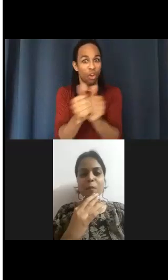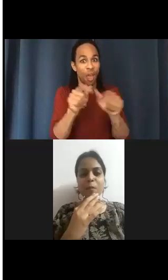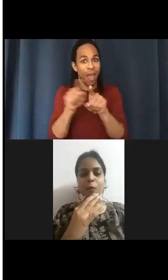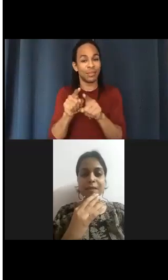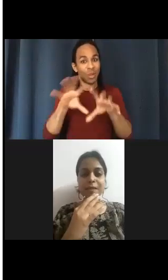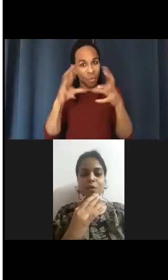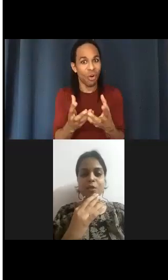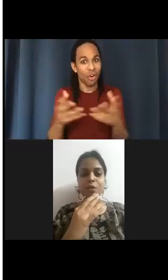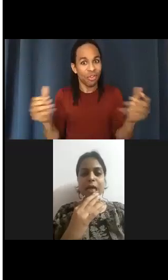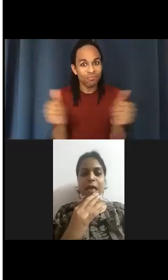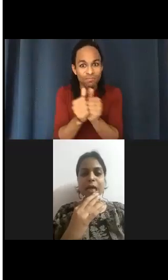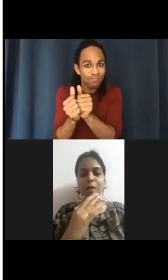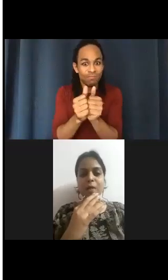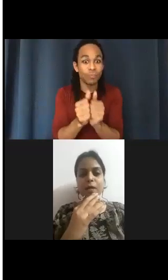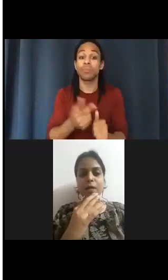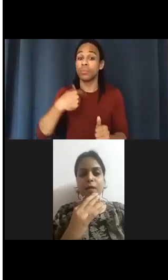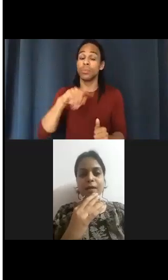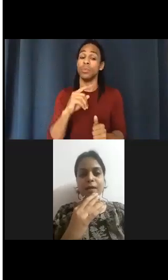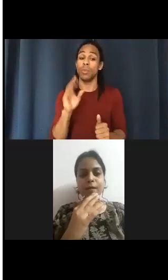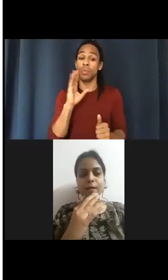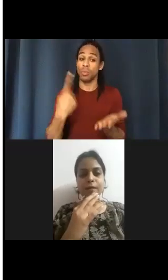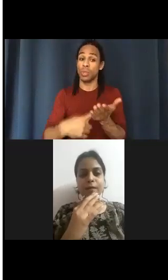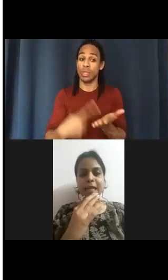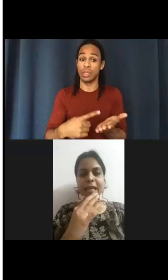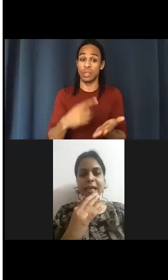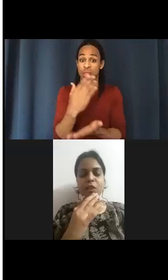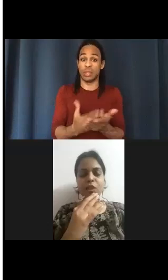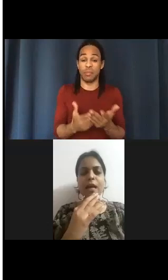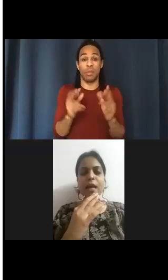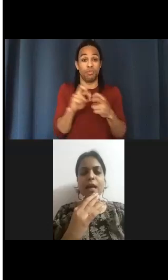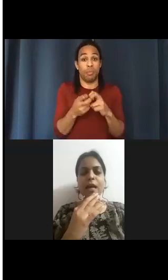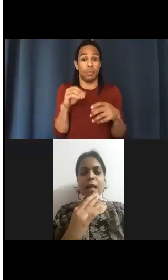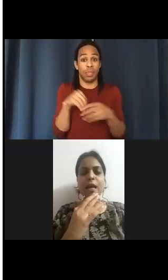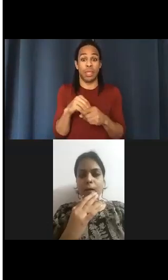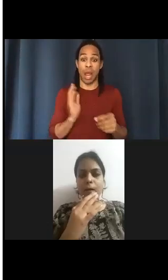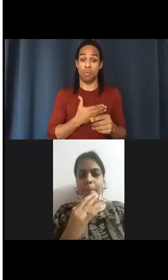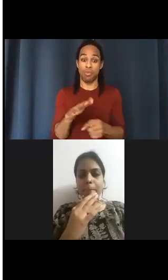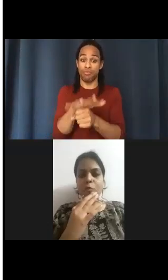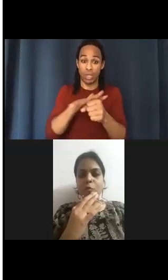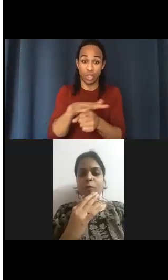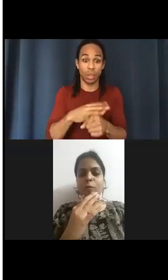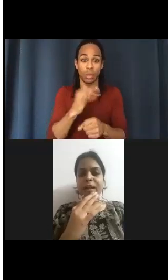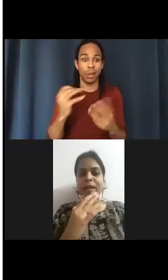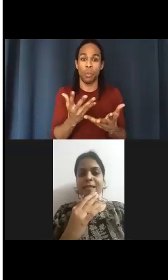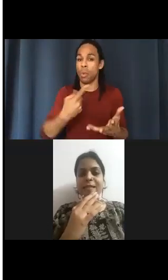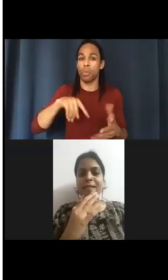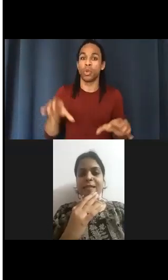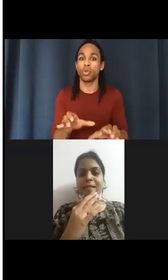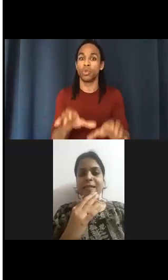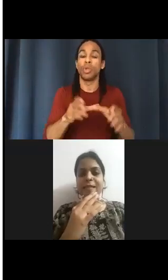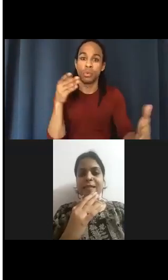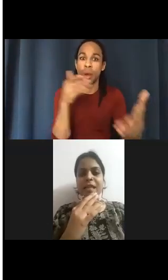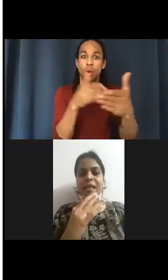from this region and what Sama is really engaging on. So what we are witnessing really